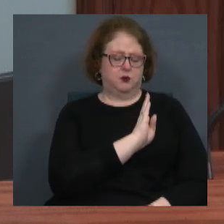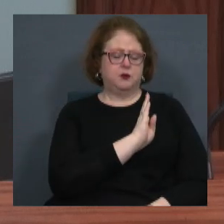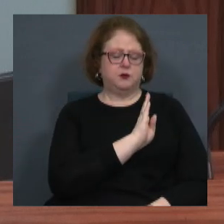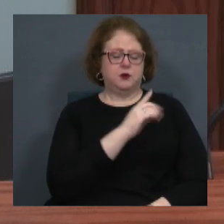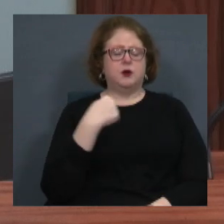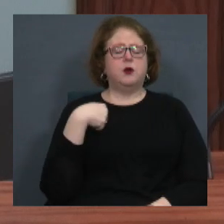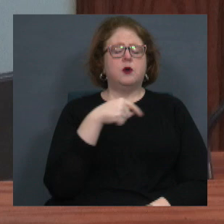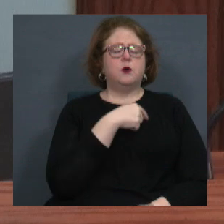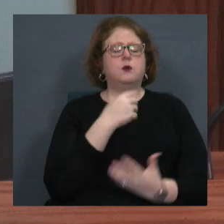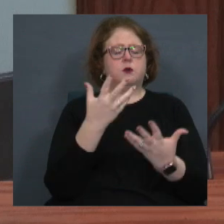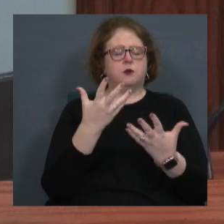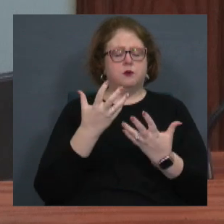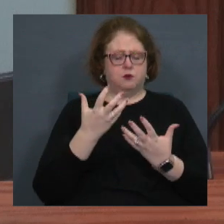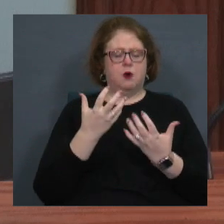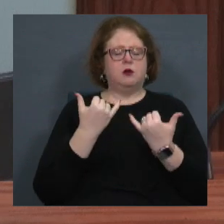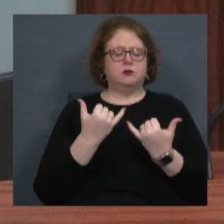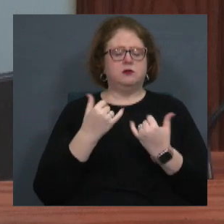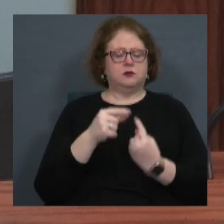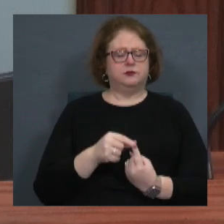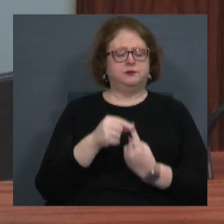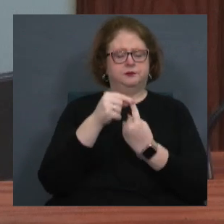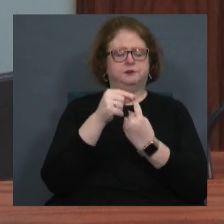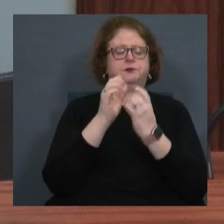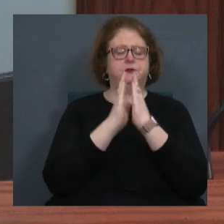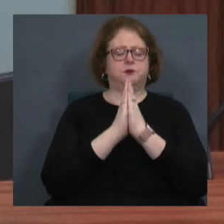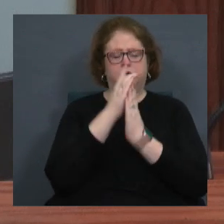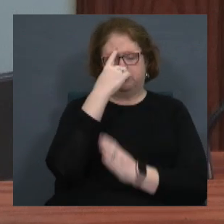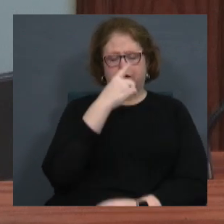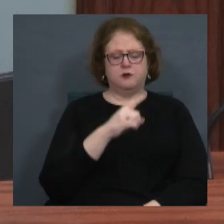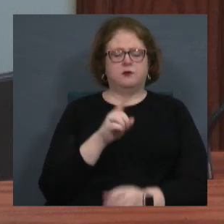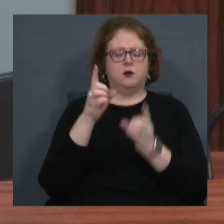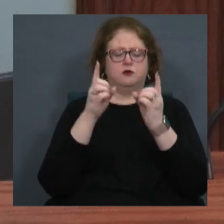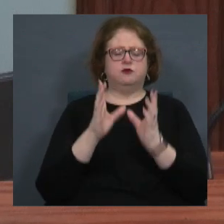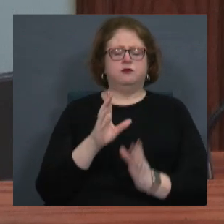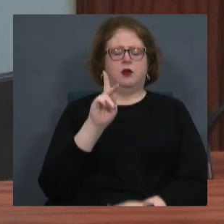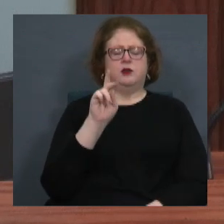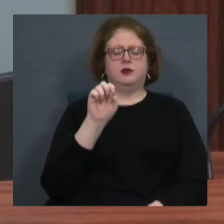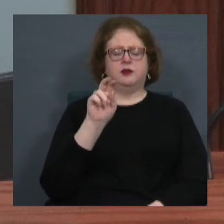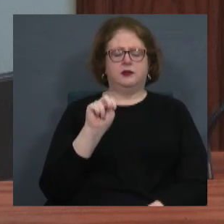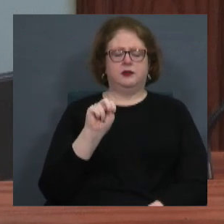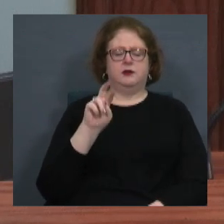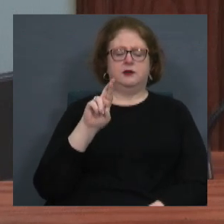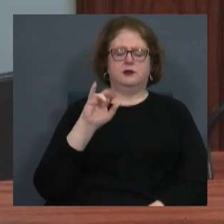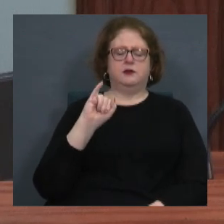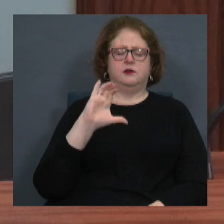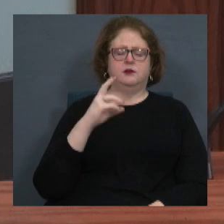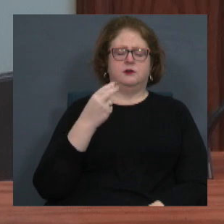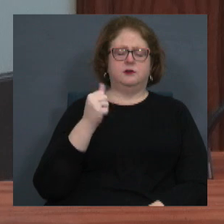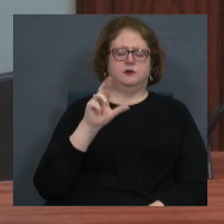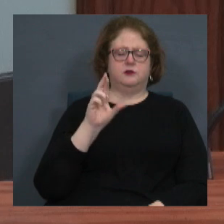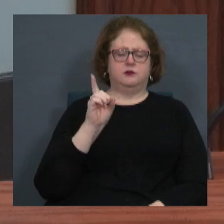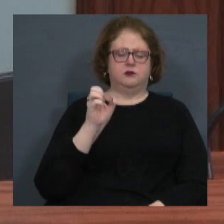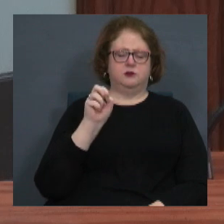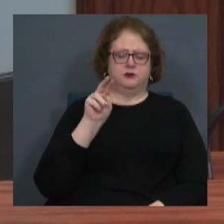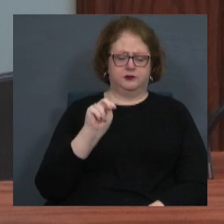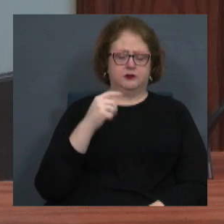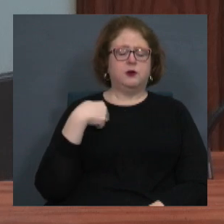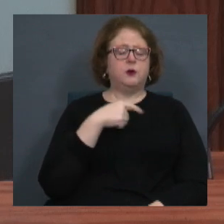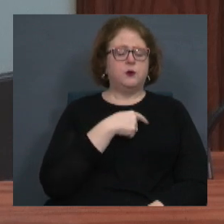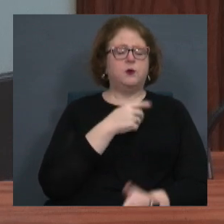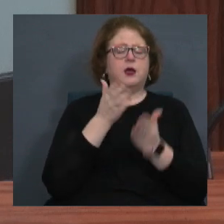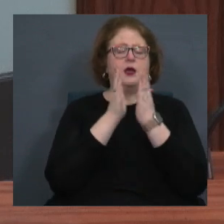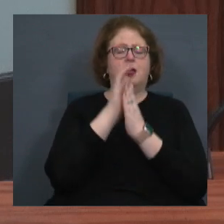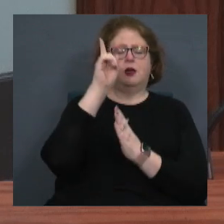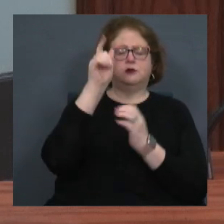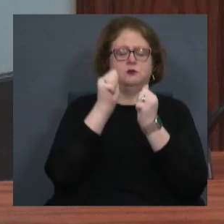special prayer for Director Ken Richardson. We ask that you be with him. We're praying for him, and we know that